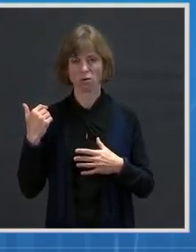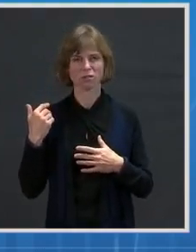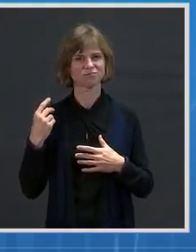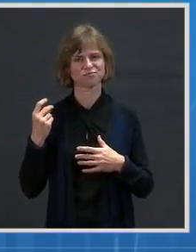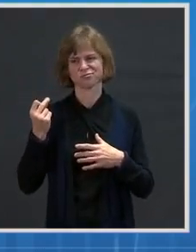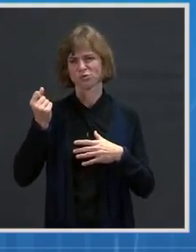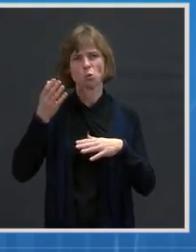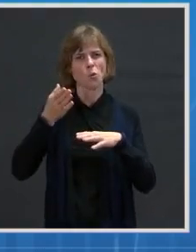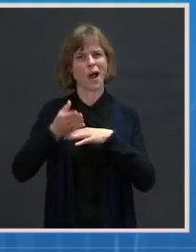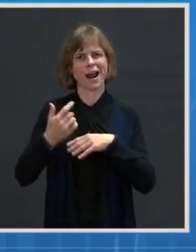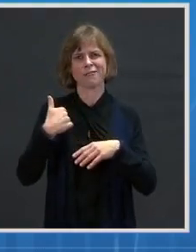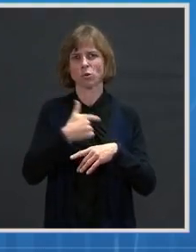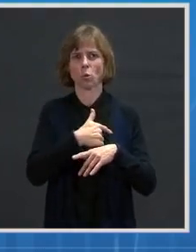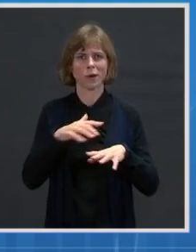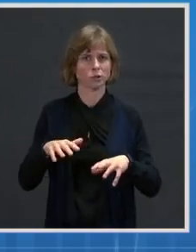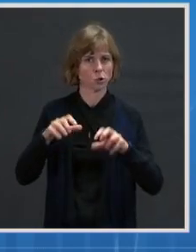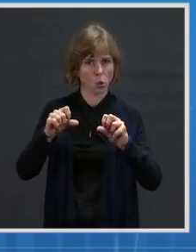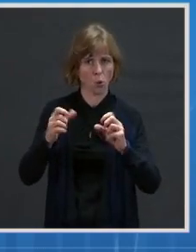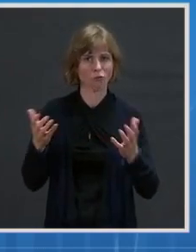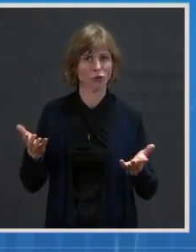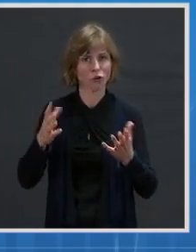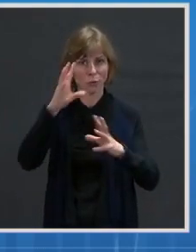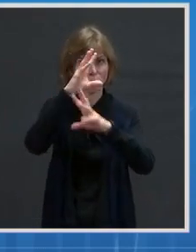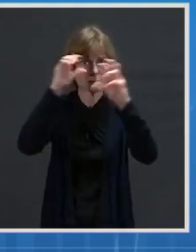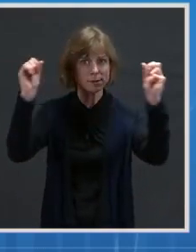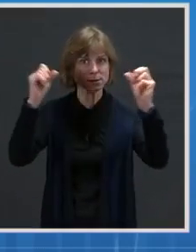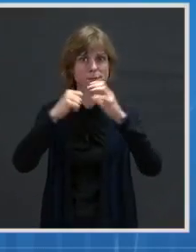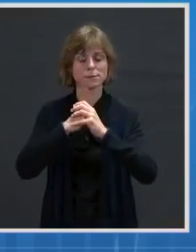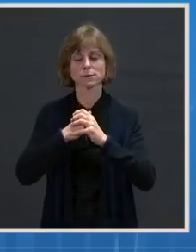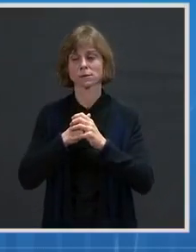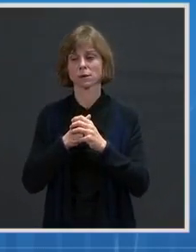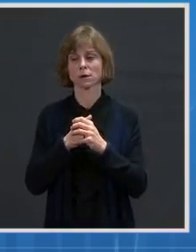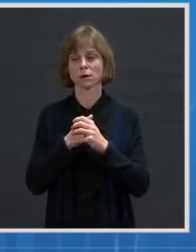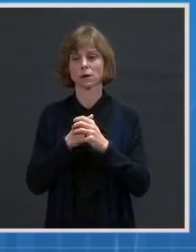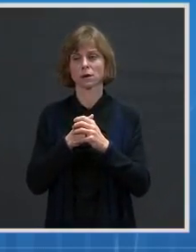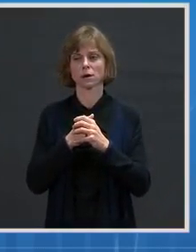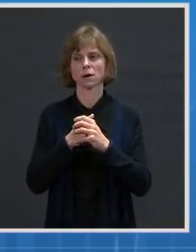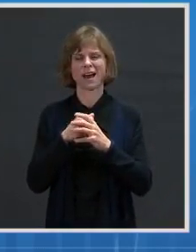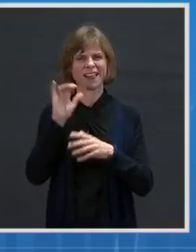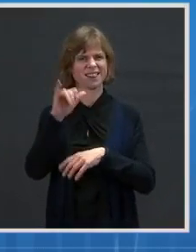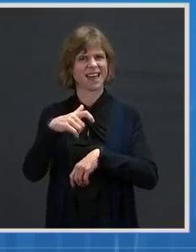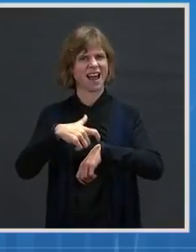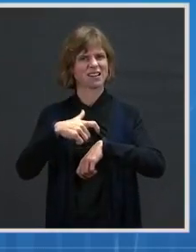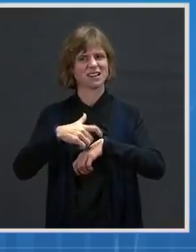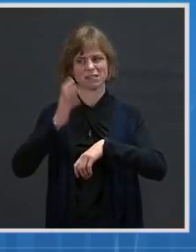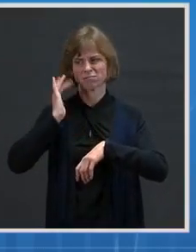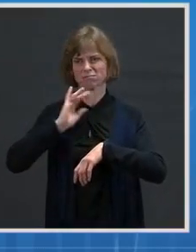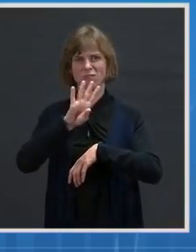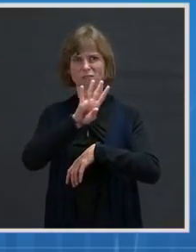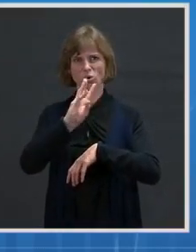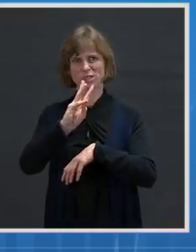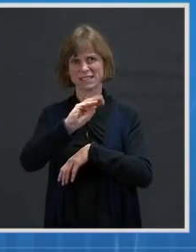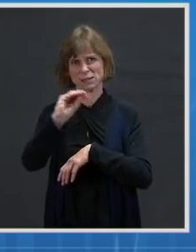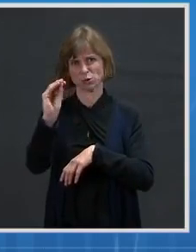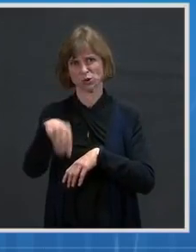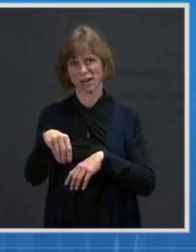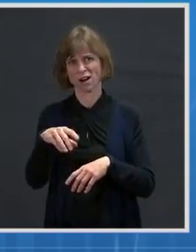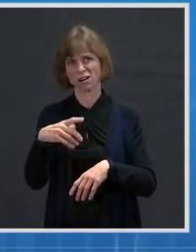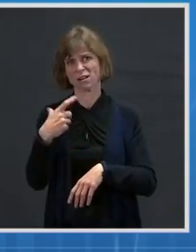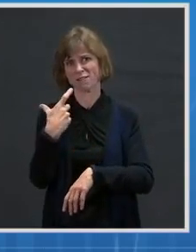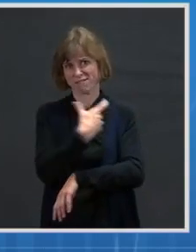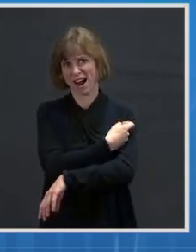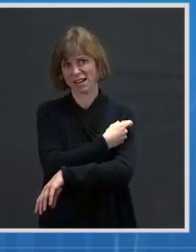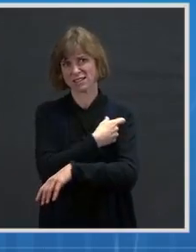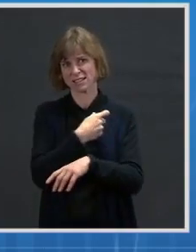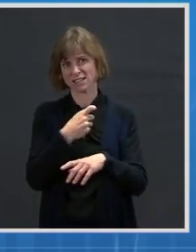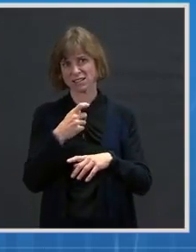we arrived here. At that point in time, when we arrived here, about 46% of the vaccines that had